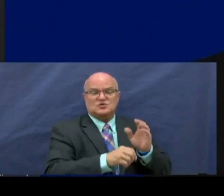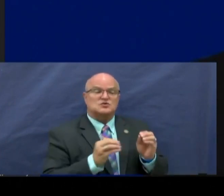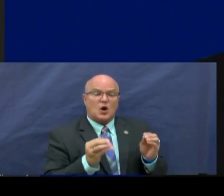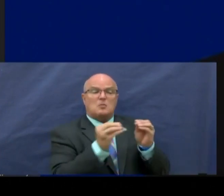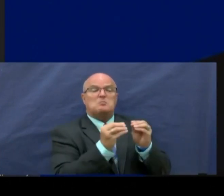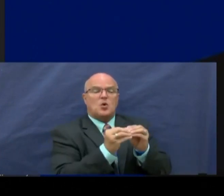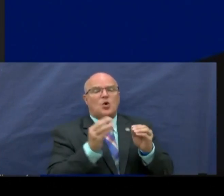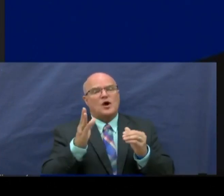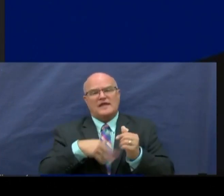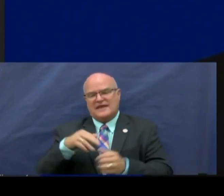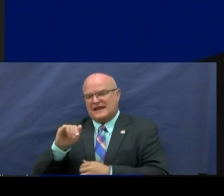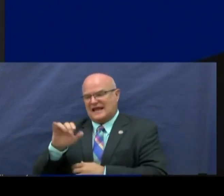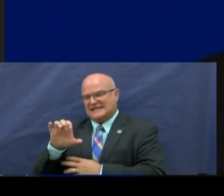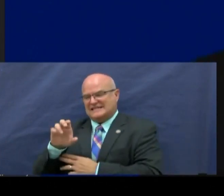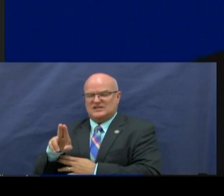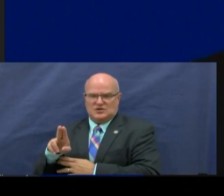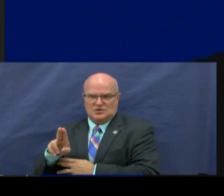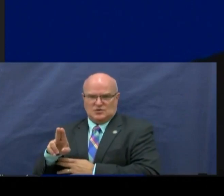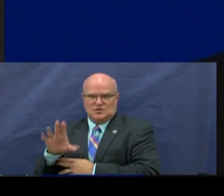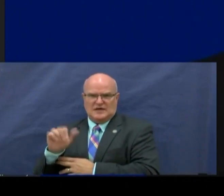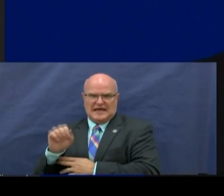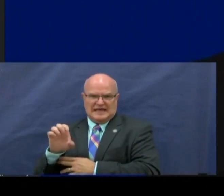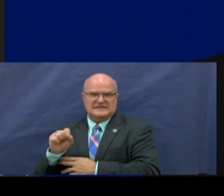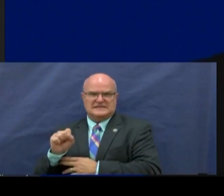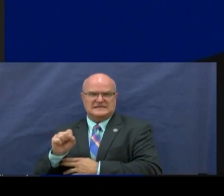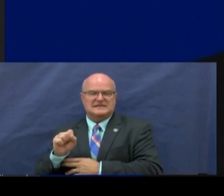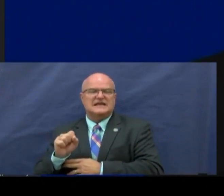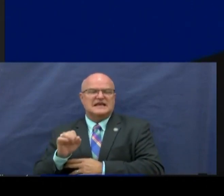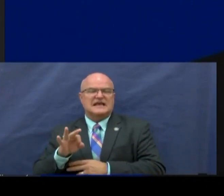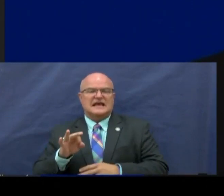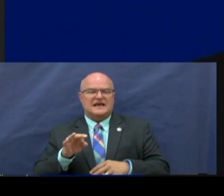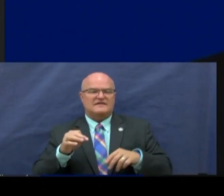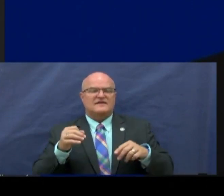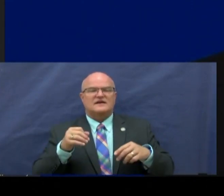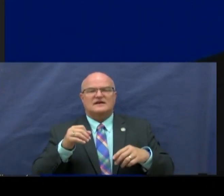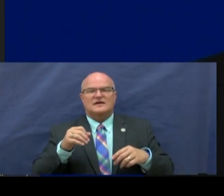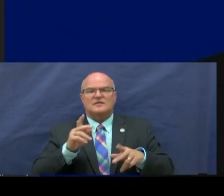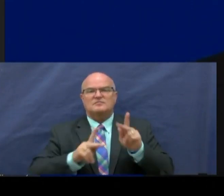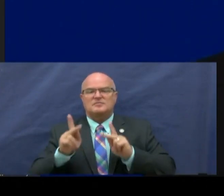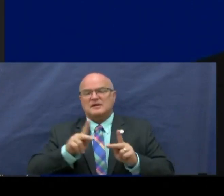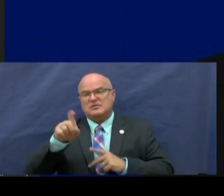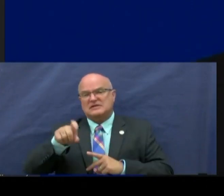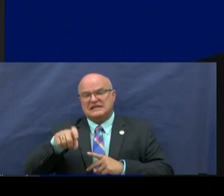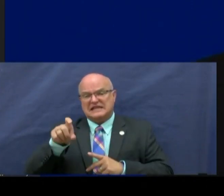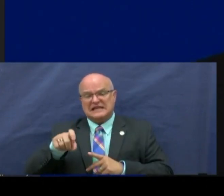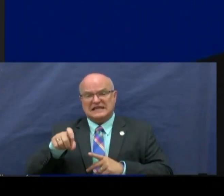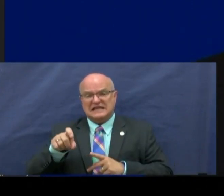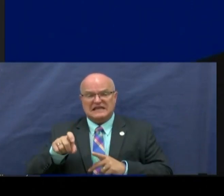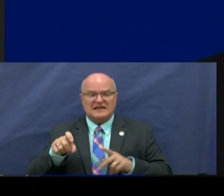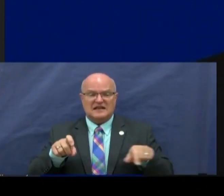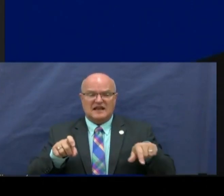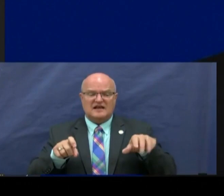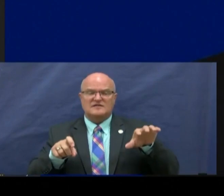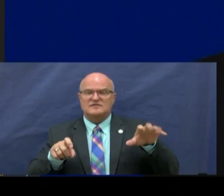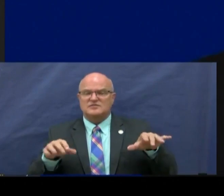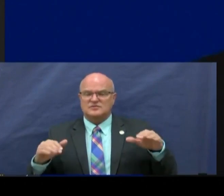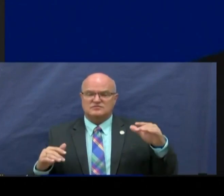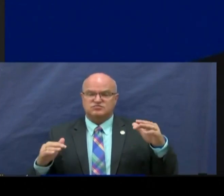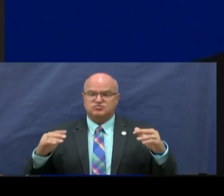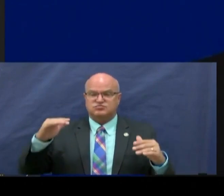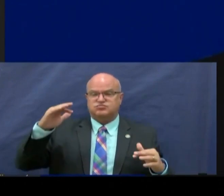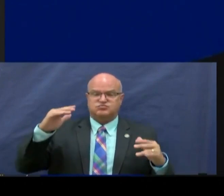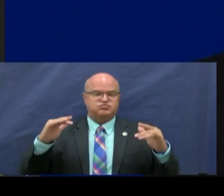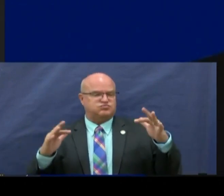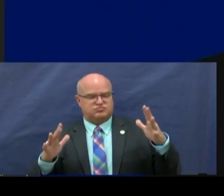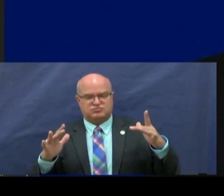if these other causes of occupying them are removed from the system. And as the governor pointed